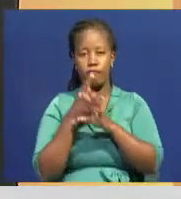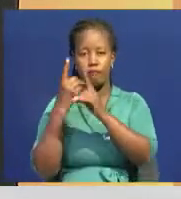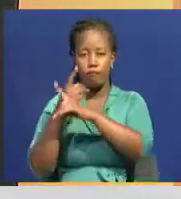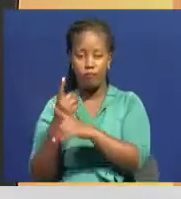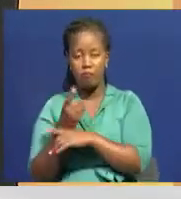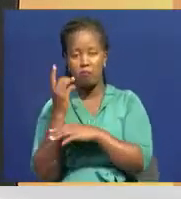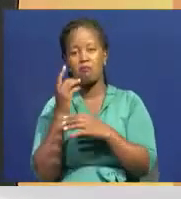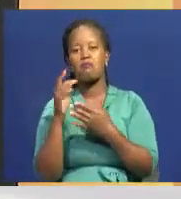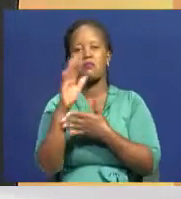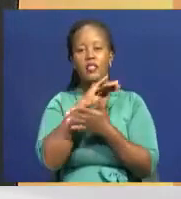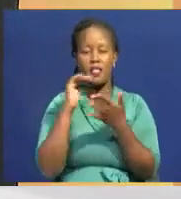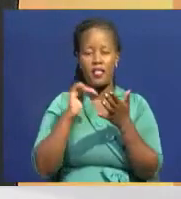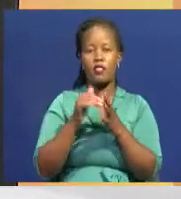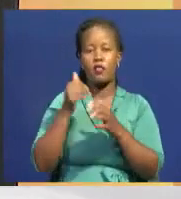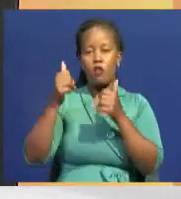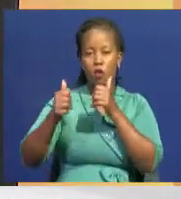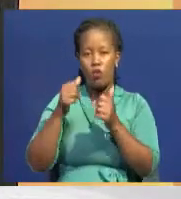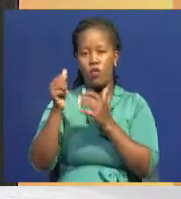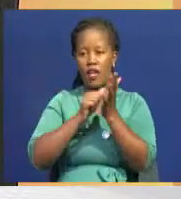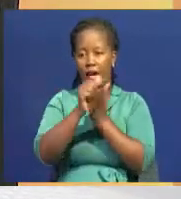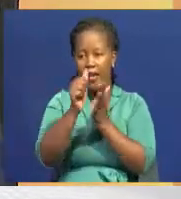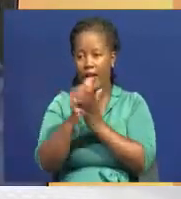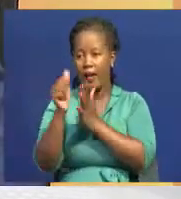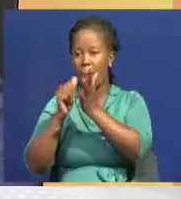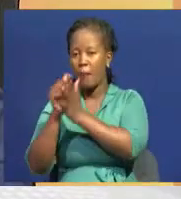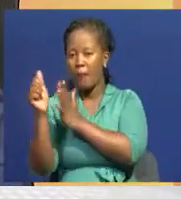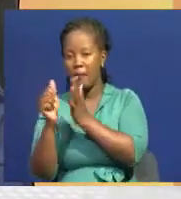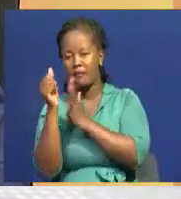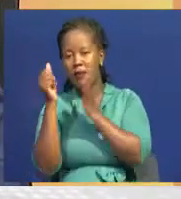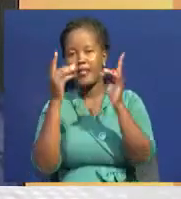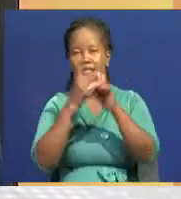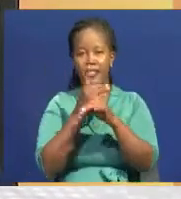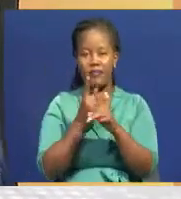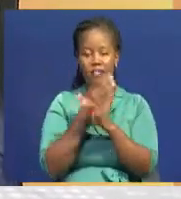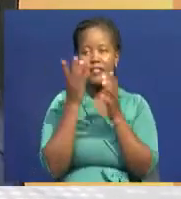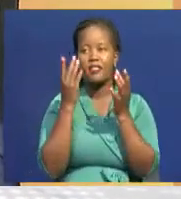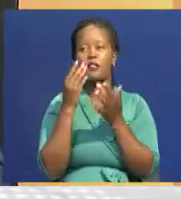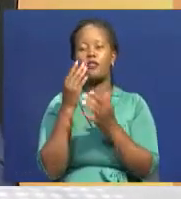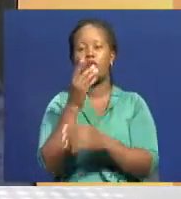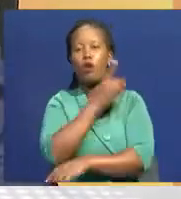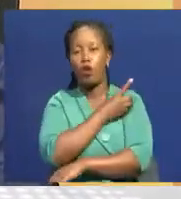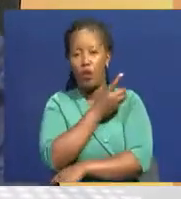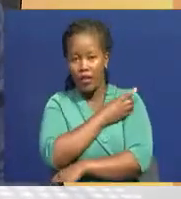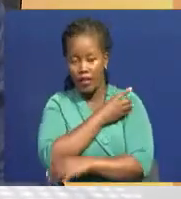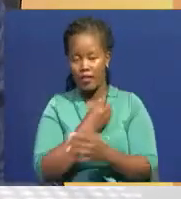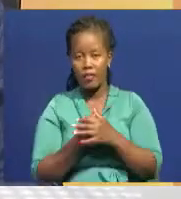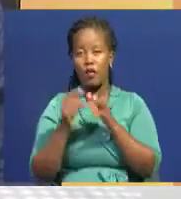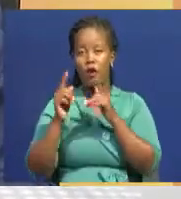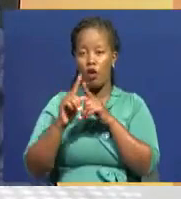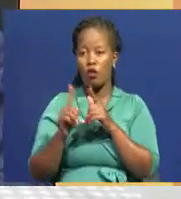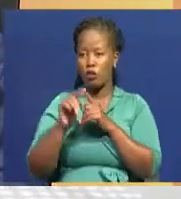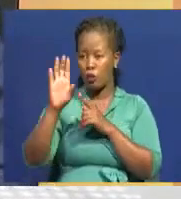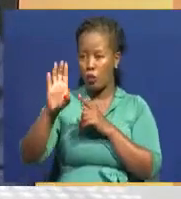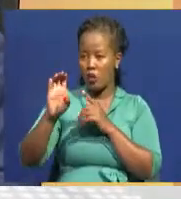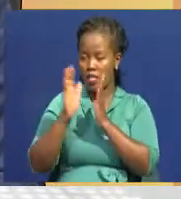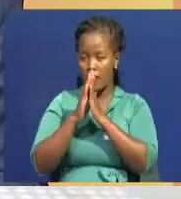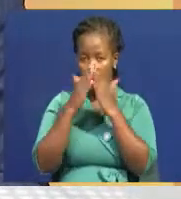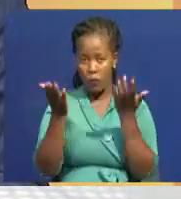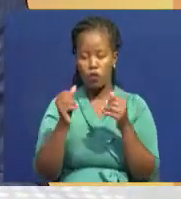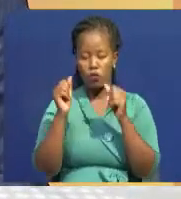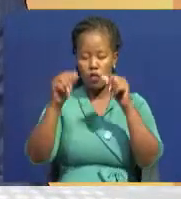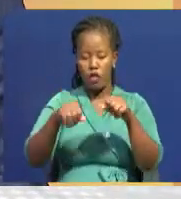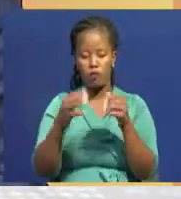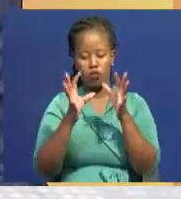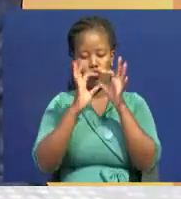are publicly or published by the localized professors and doctors, and also we are going to e-books so that we connect. All